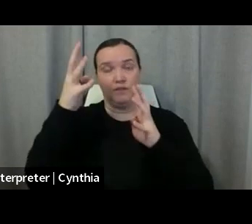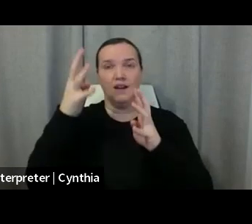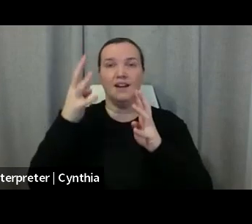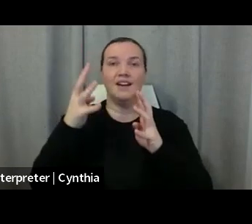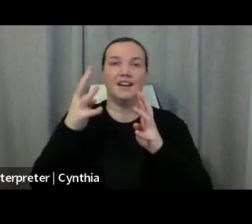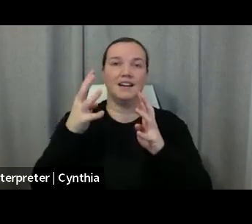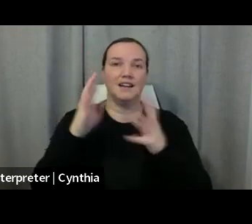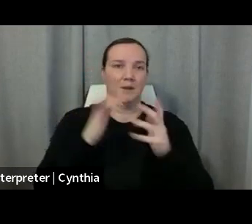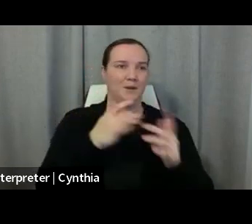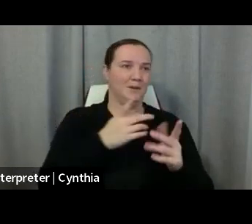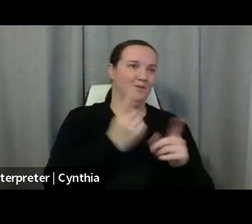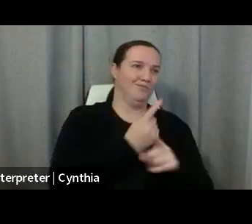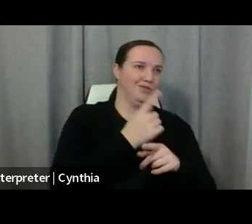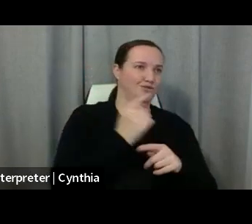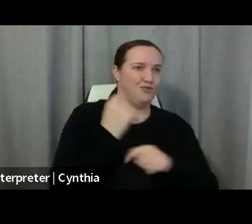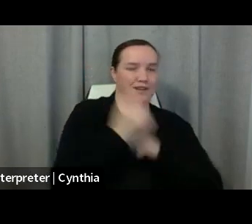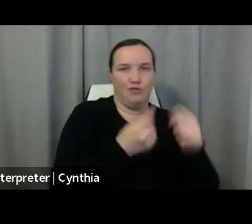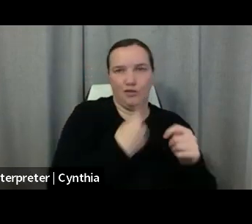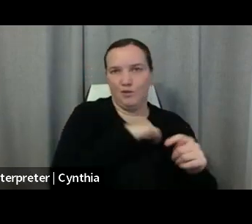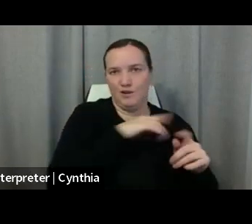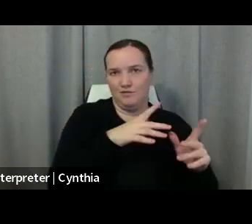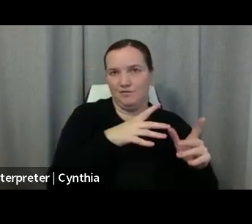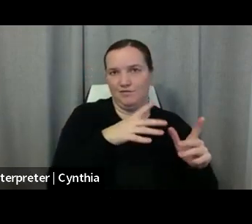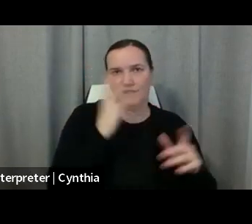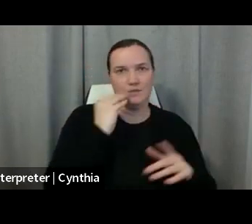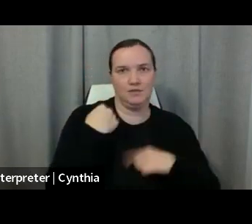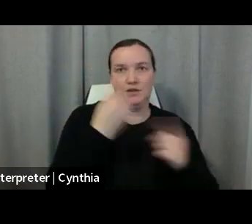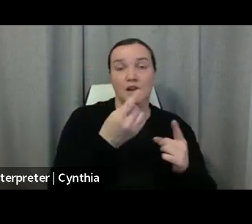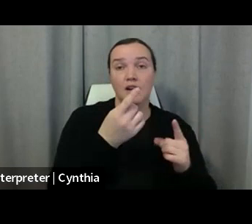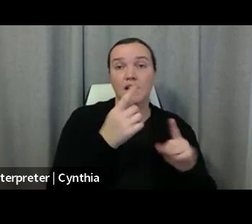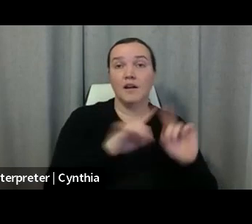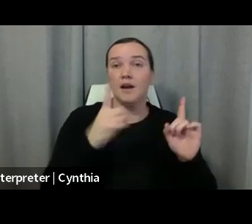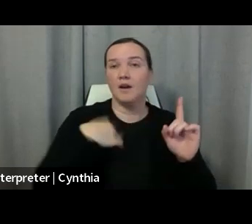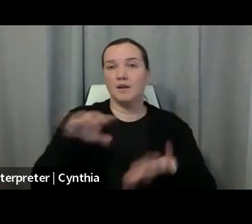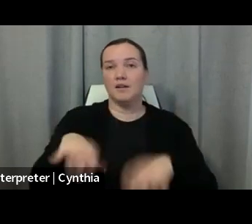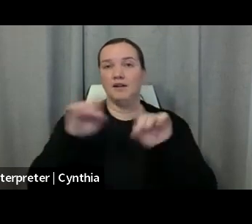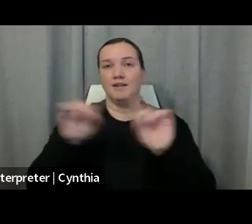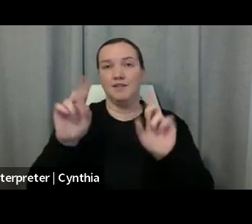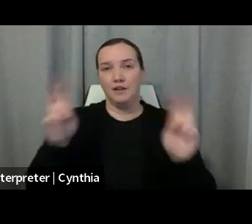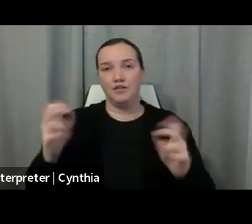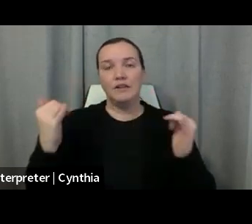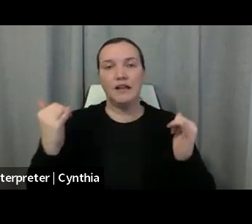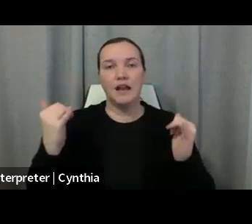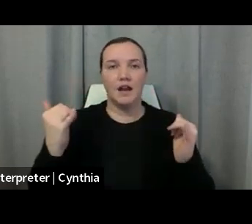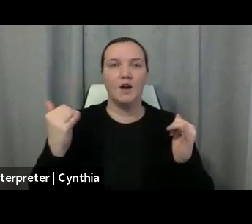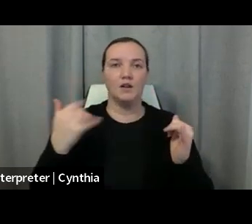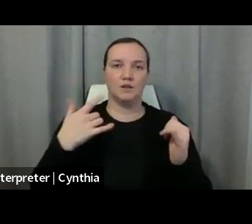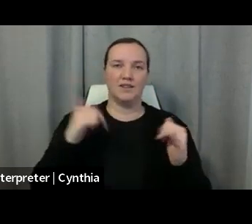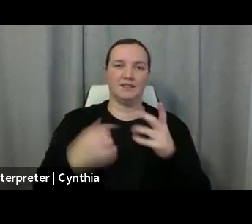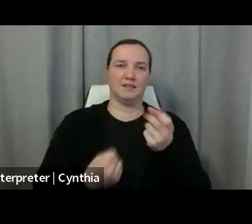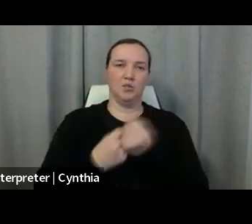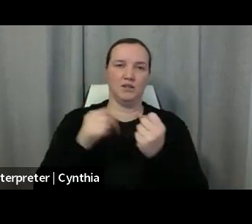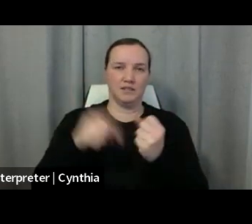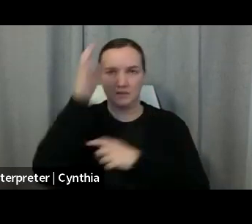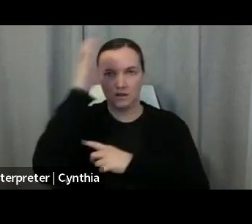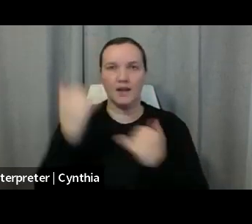that we keep revisiting, and even the way we're revisiting some productions, we're taking up certain kinds of issues in different ways now that I can support this. So I think it's also